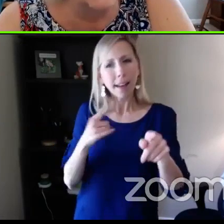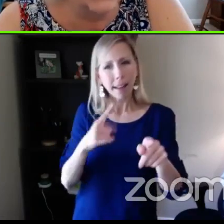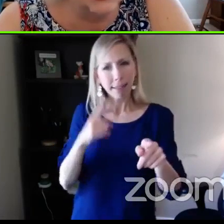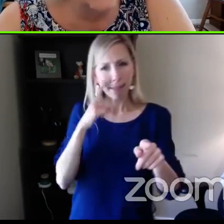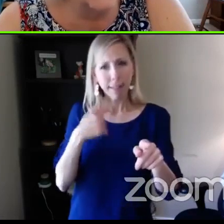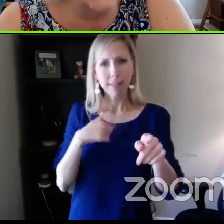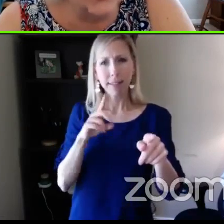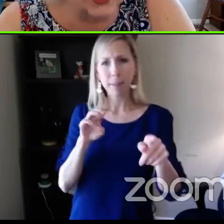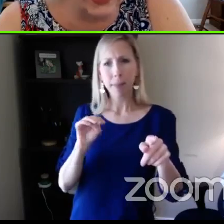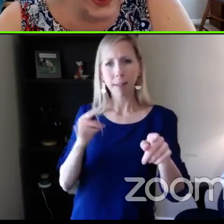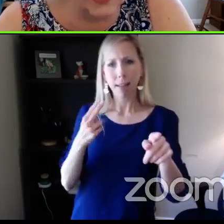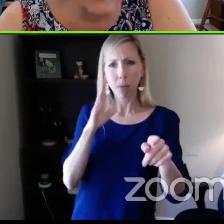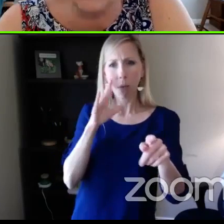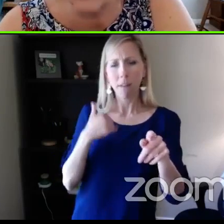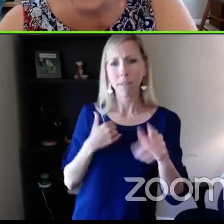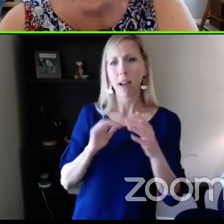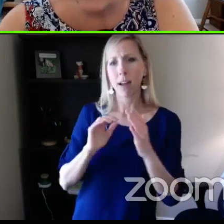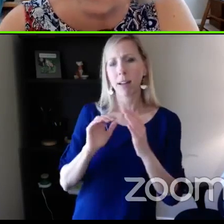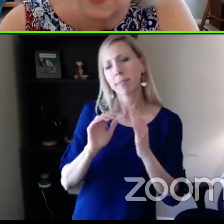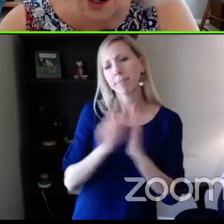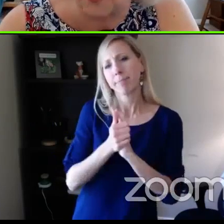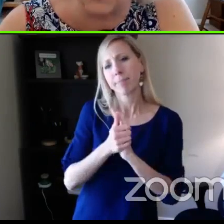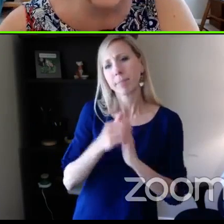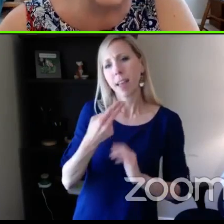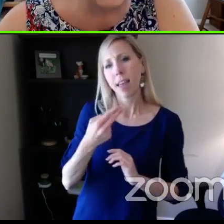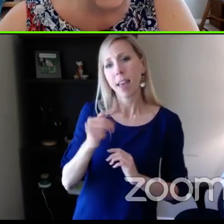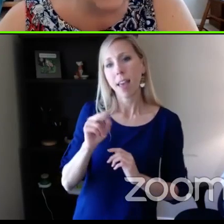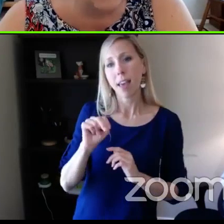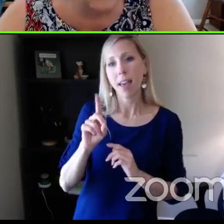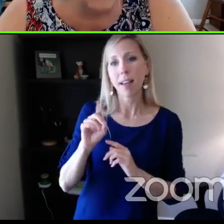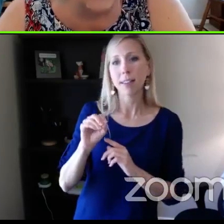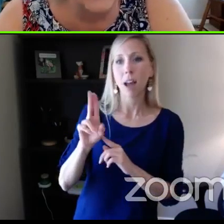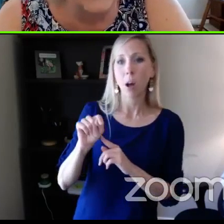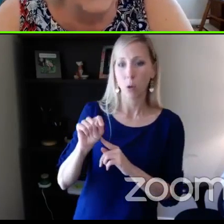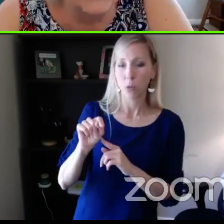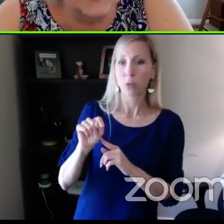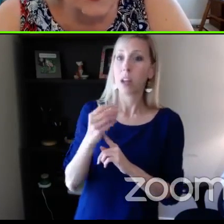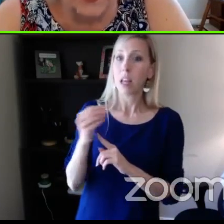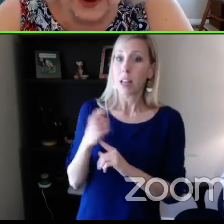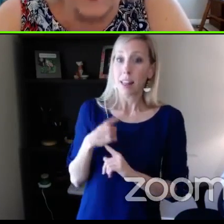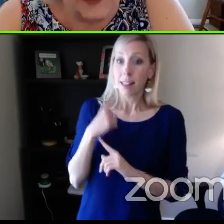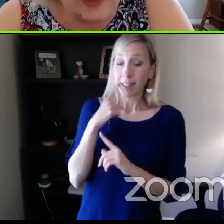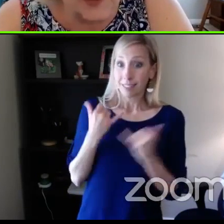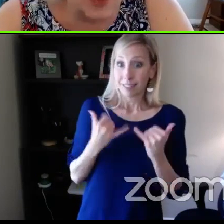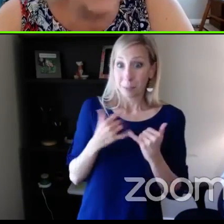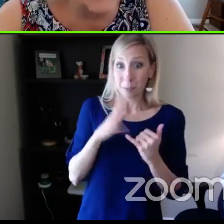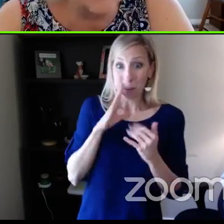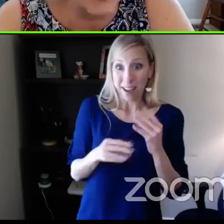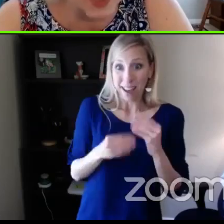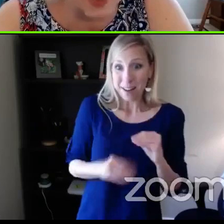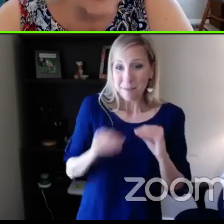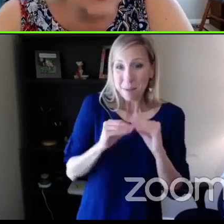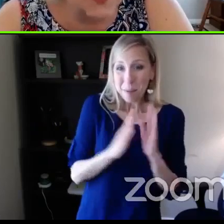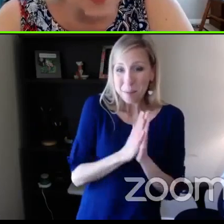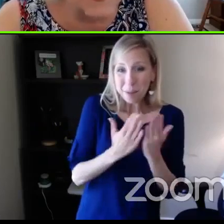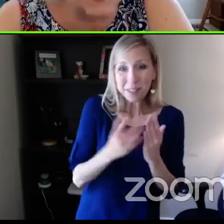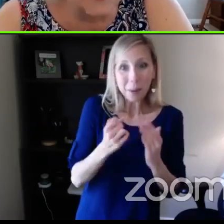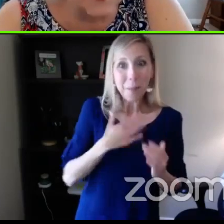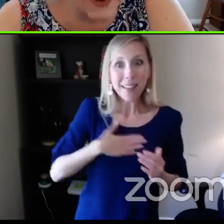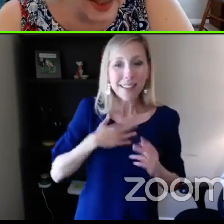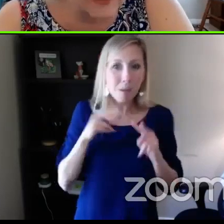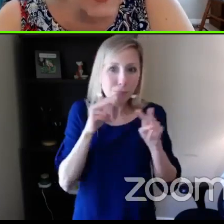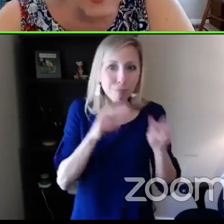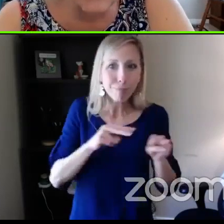our children's book list. And again, that's just now. We're going to be adding more. So keep coming mm-hmm. back to our